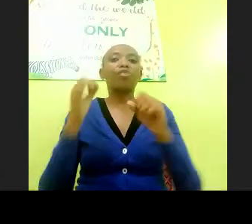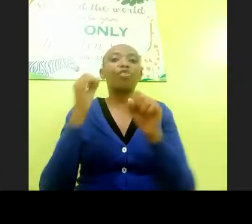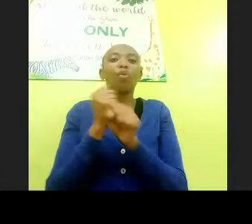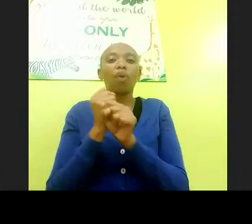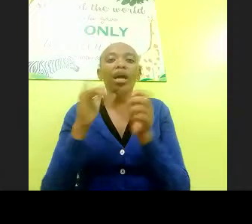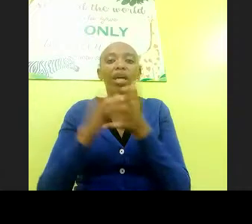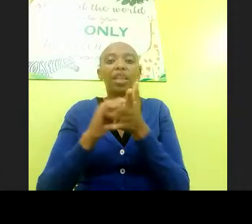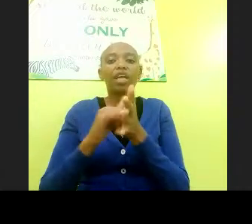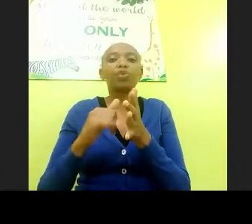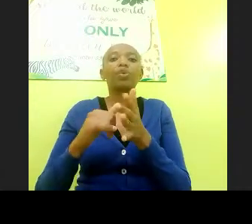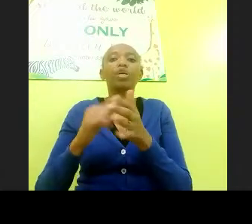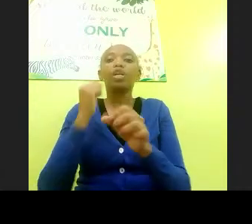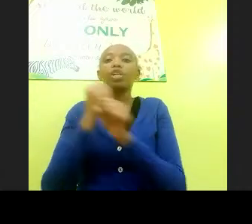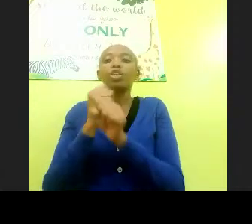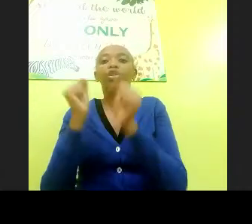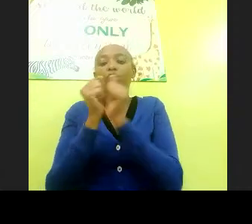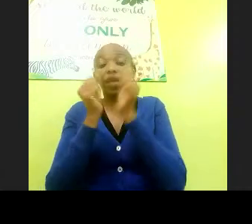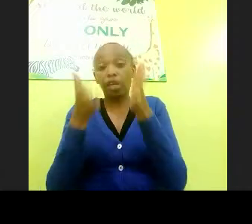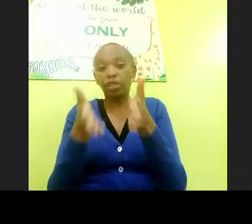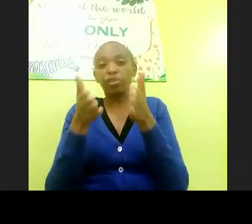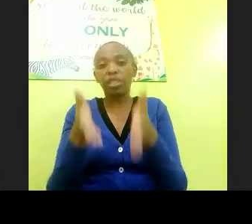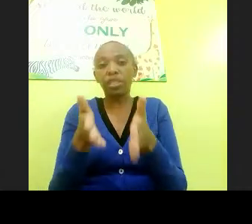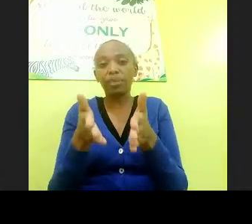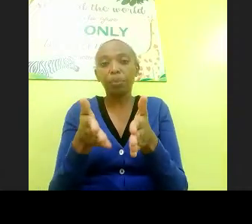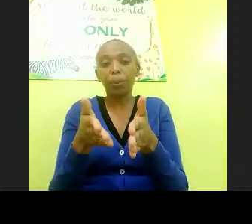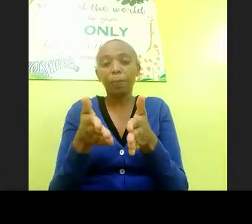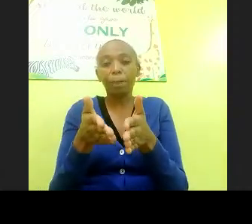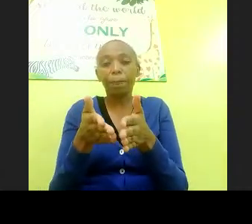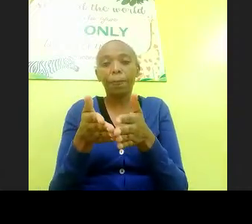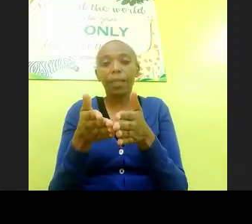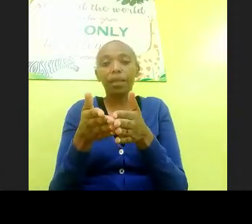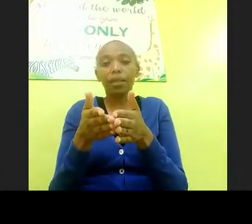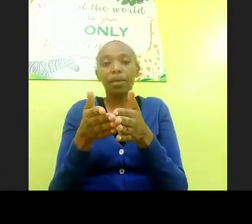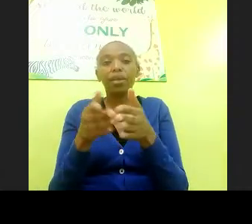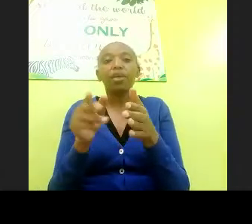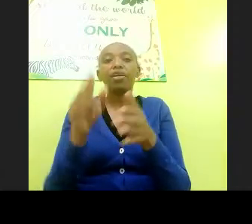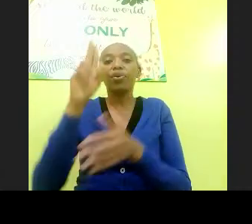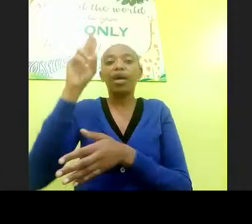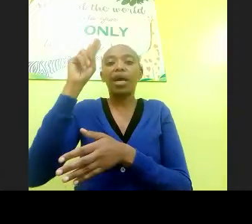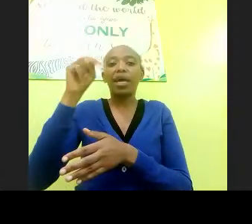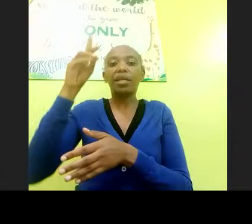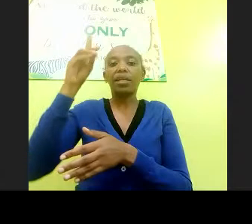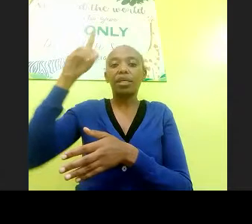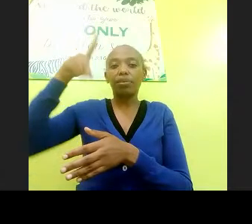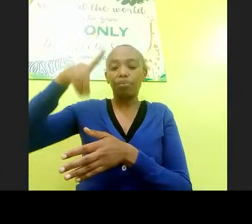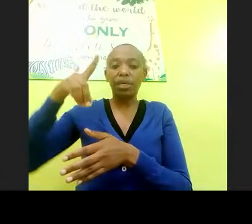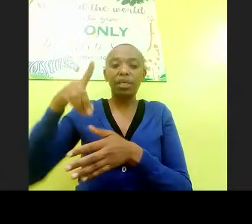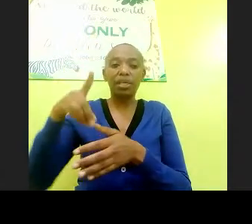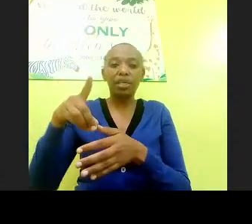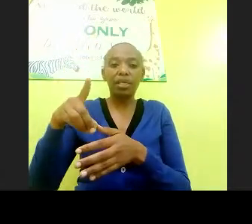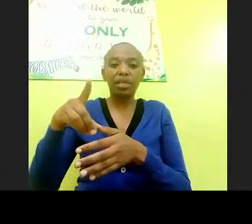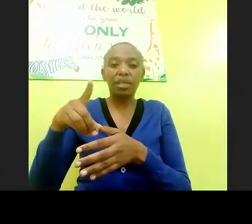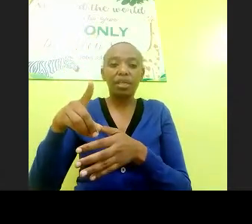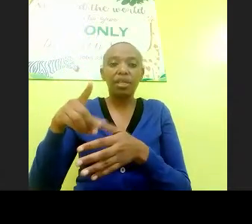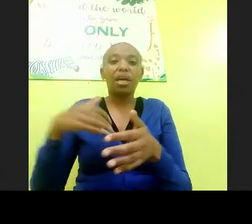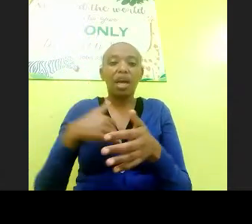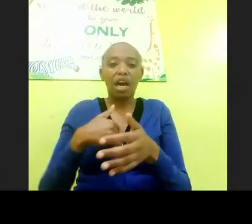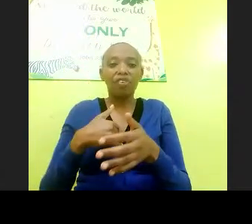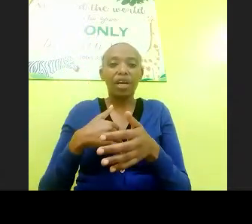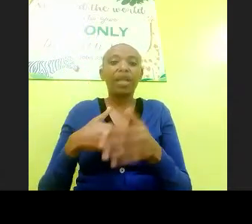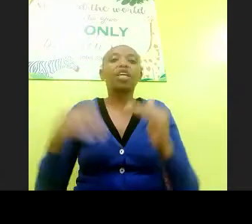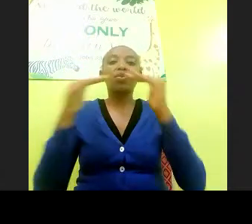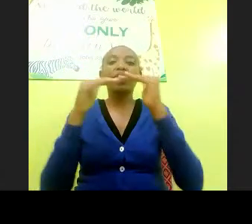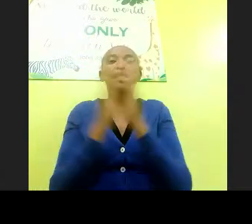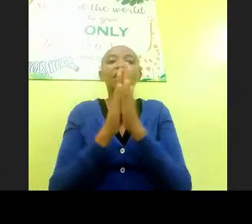to present together today. And through UNDP regional projects on advancing gender equality and the empowerment